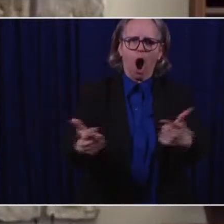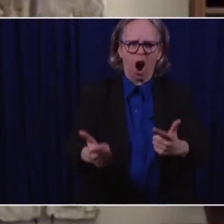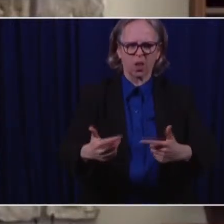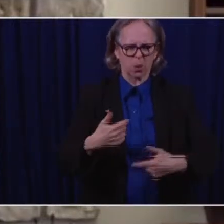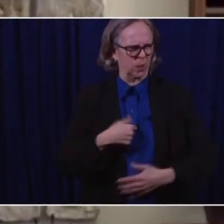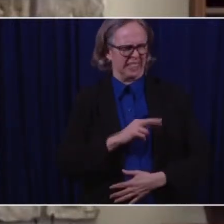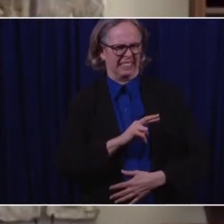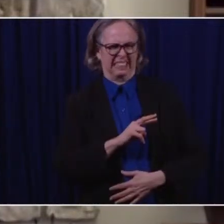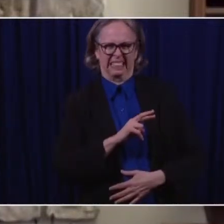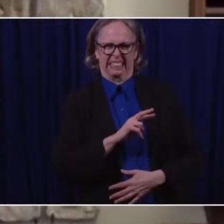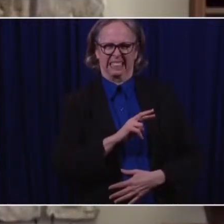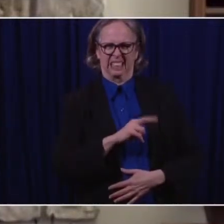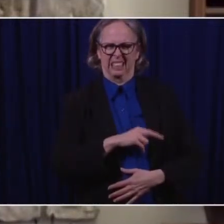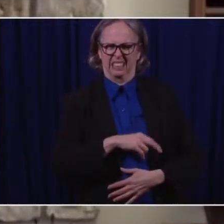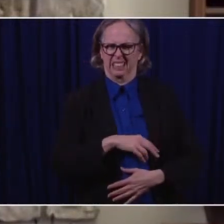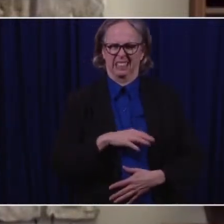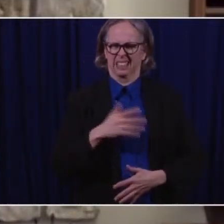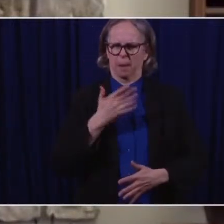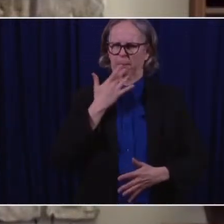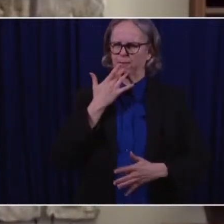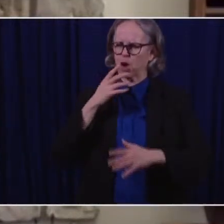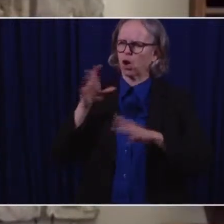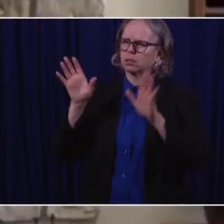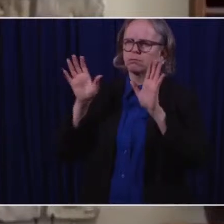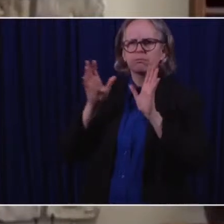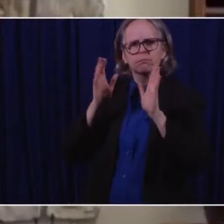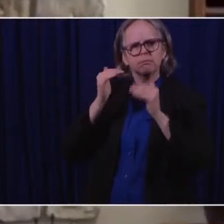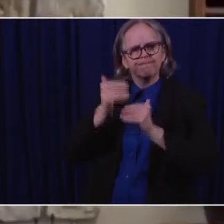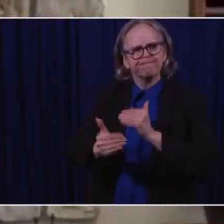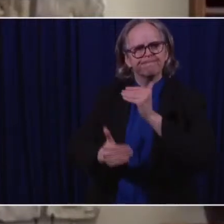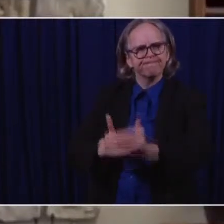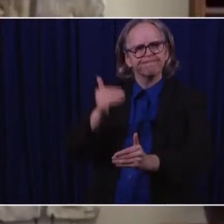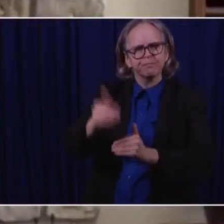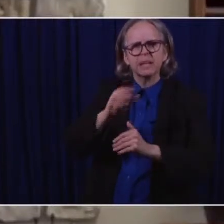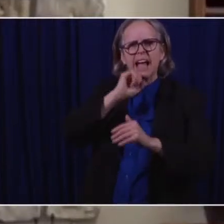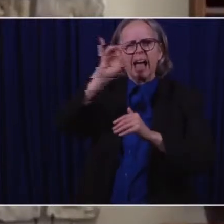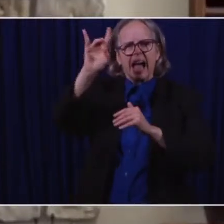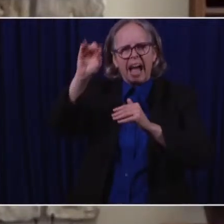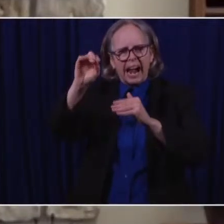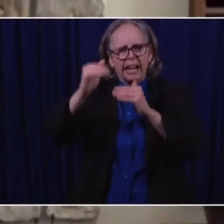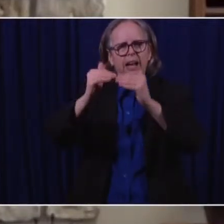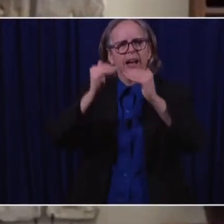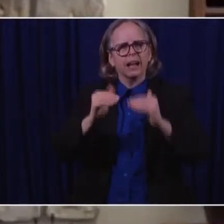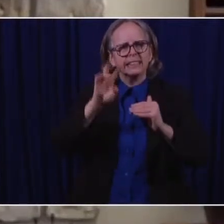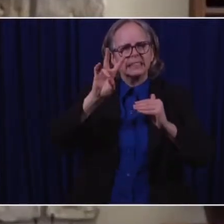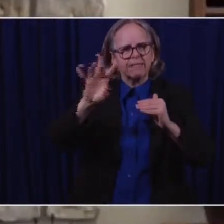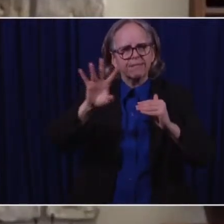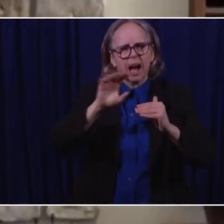They got a head start. But I understand that there's still 80-year-olds and 90-year-olds, and maybe 100-year-olds who are still